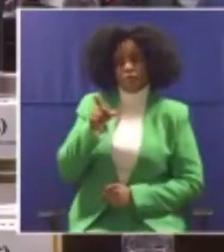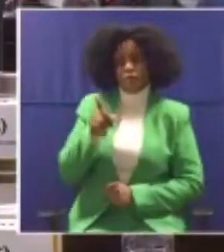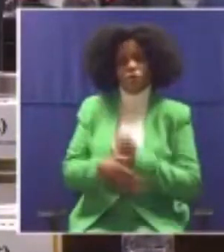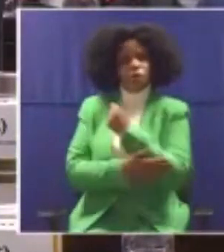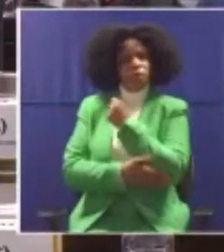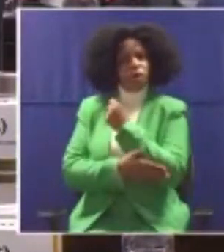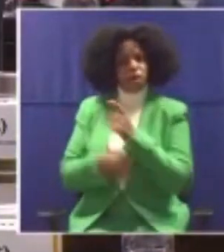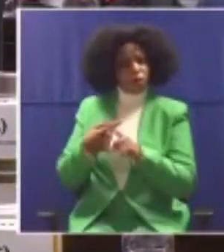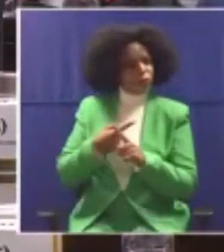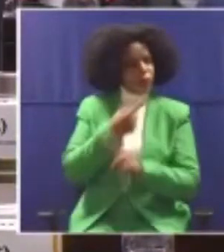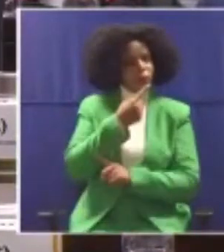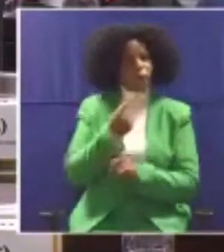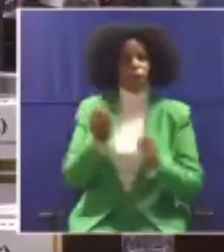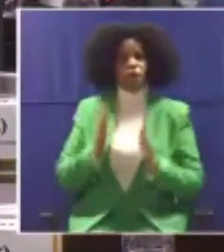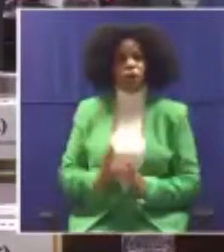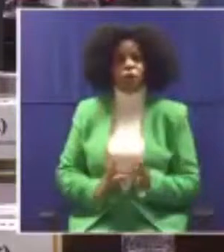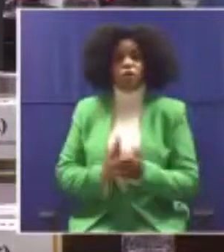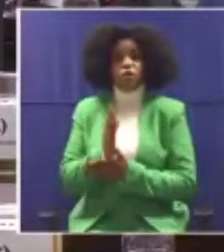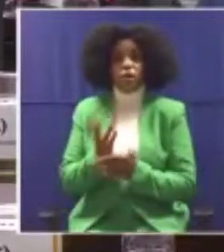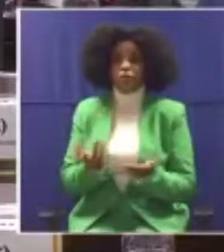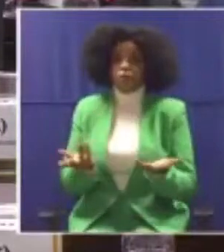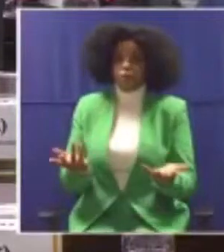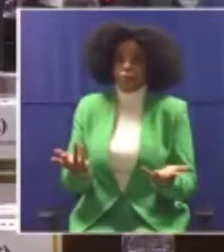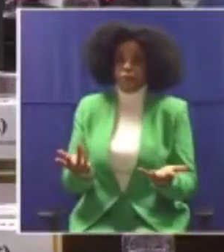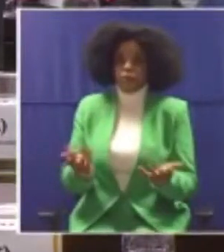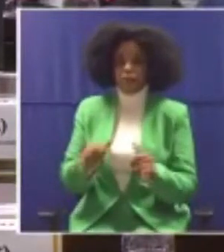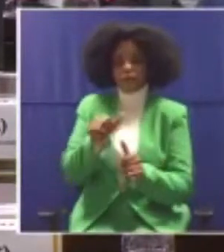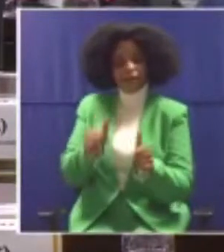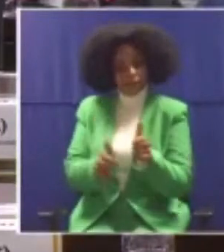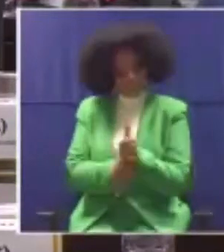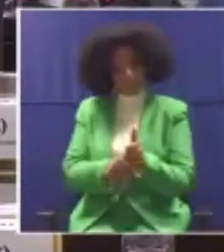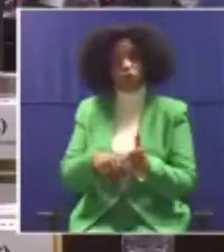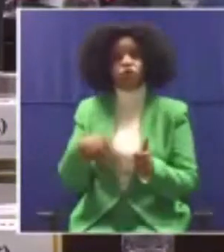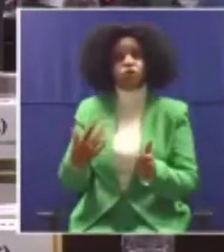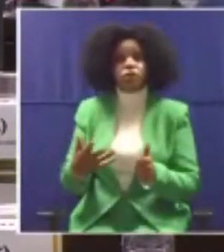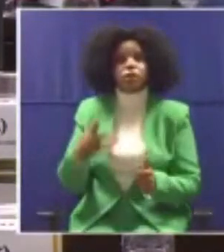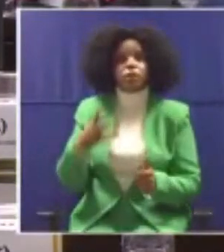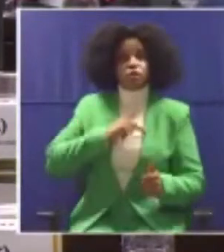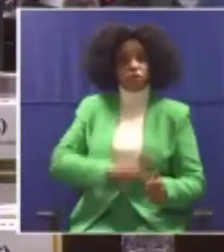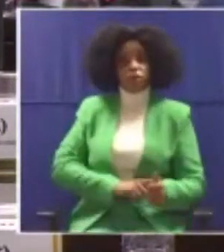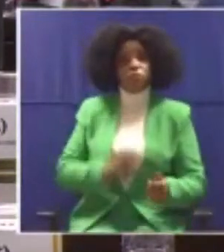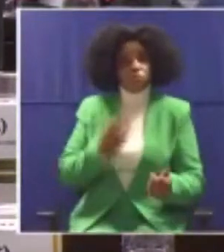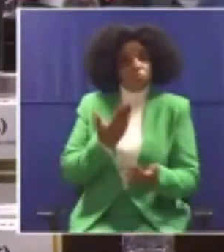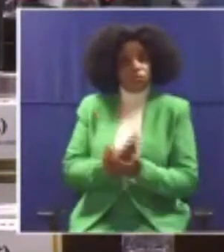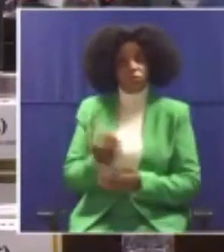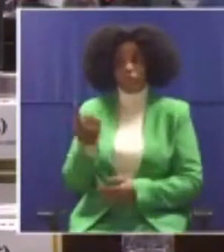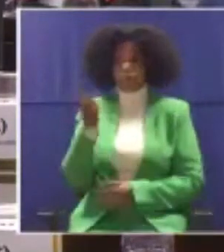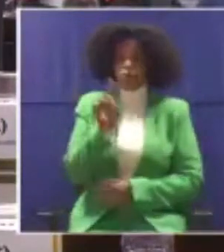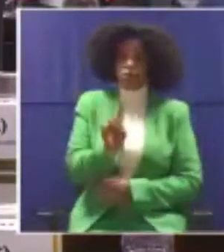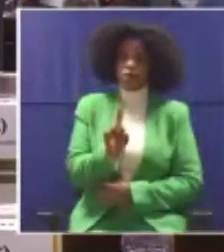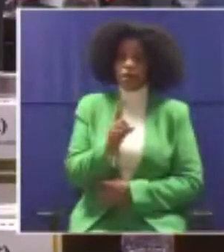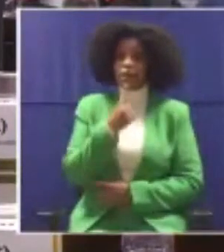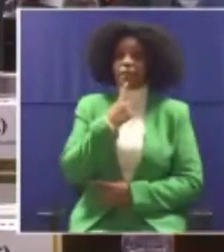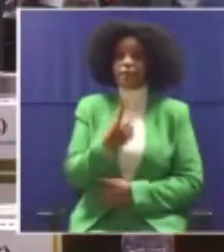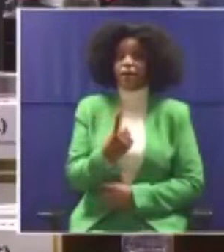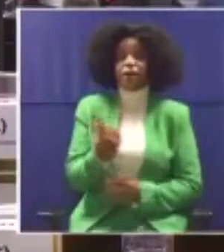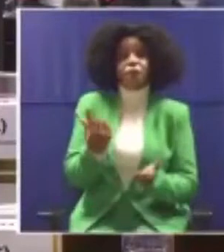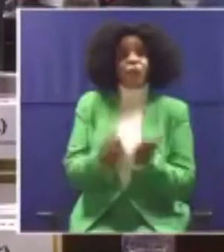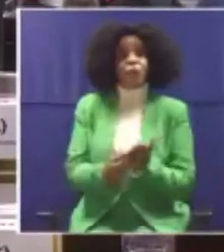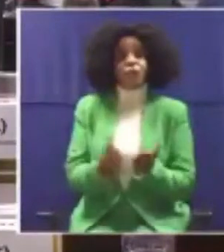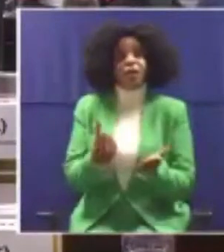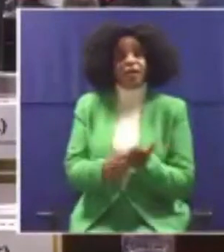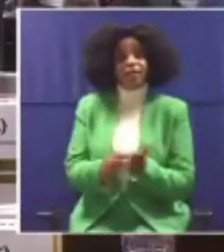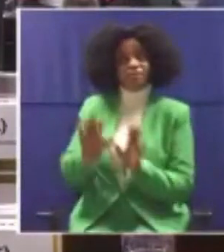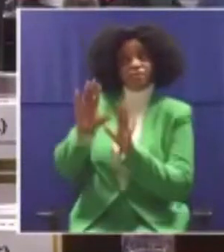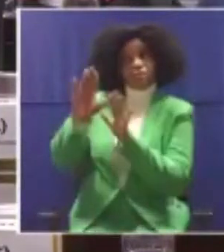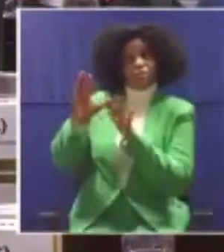rights. Is the Deputy President willing to stand at the podium and to openly condemn Uganda's